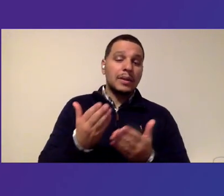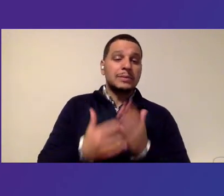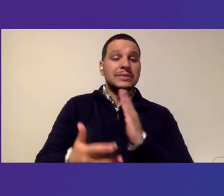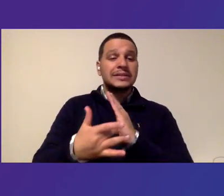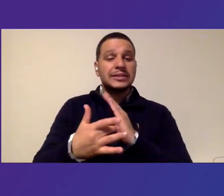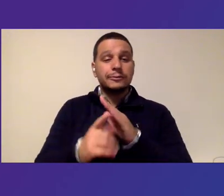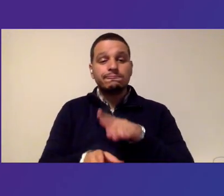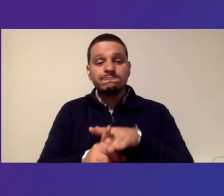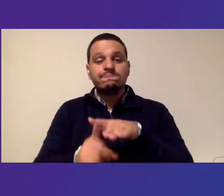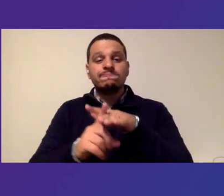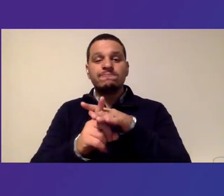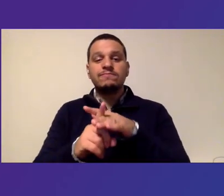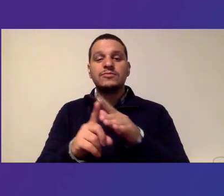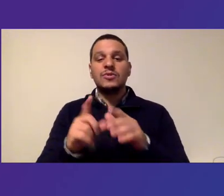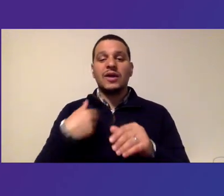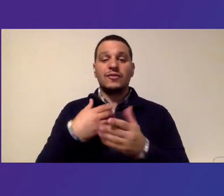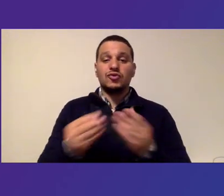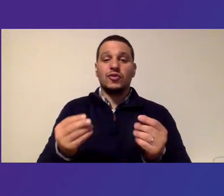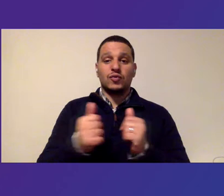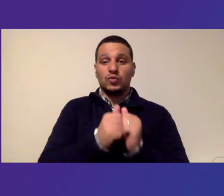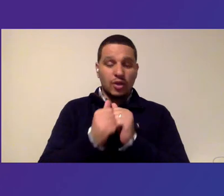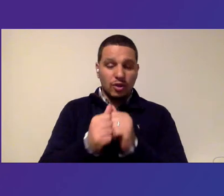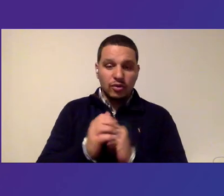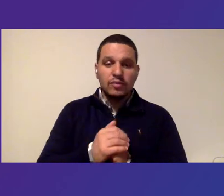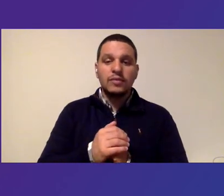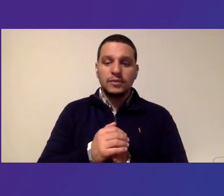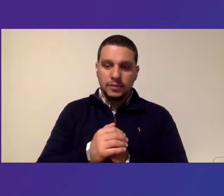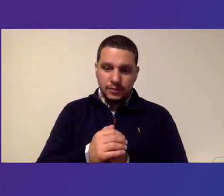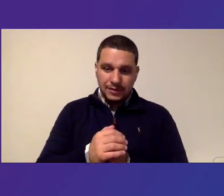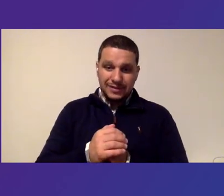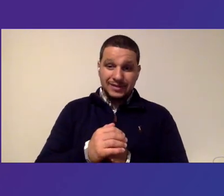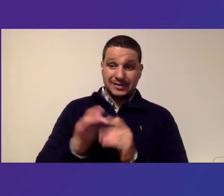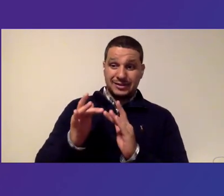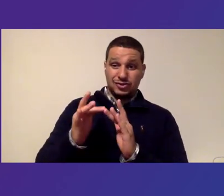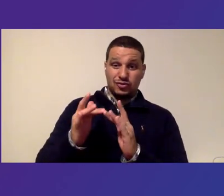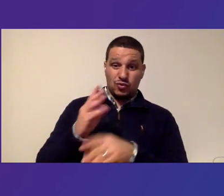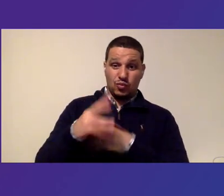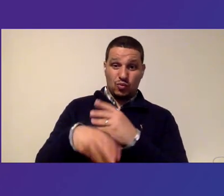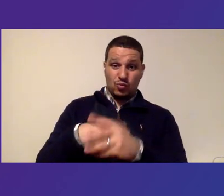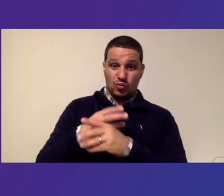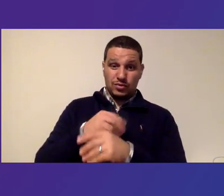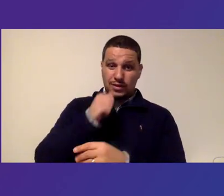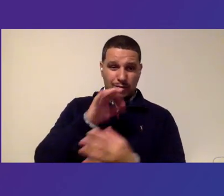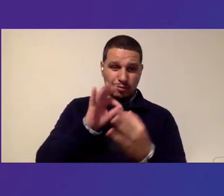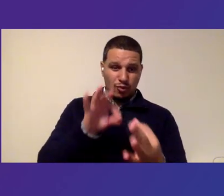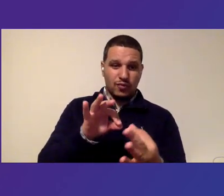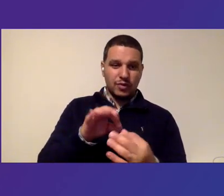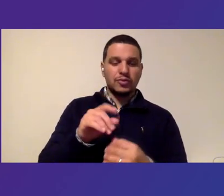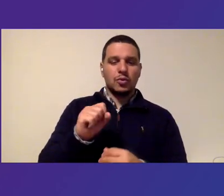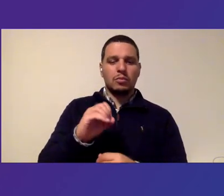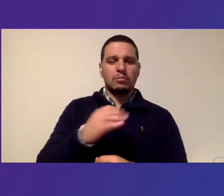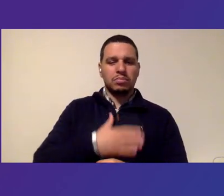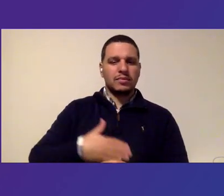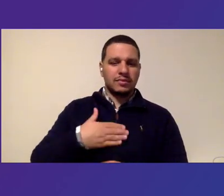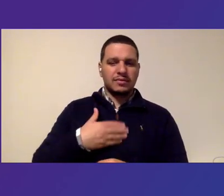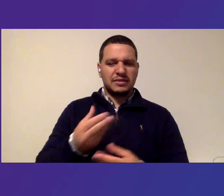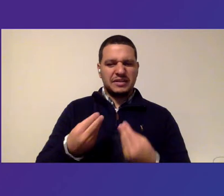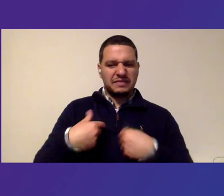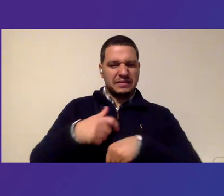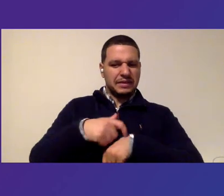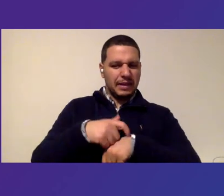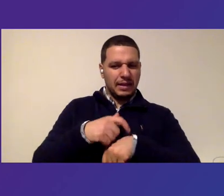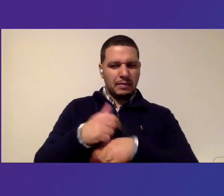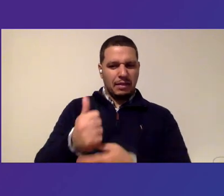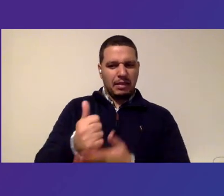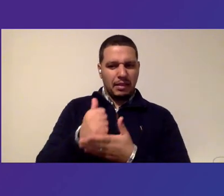issues that we have to solve together. The digital format that we have is not perfect. So please give us the time to help